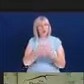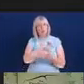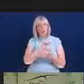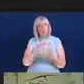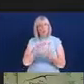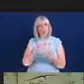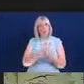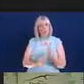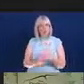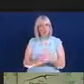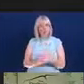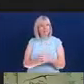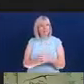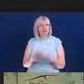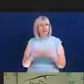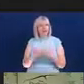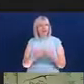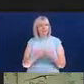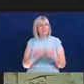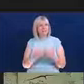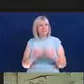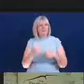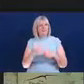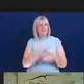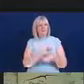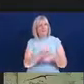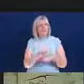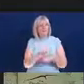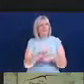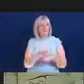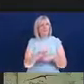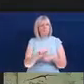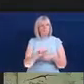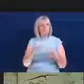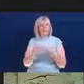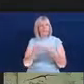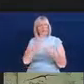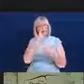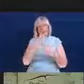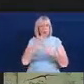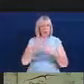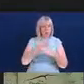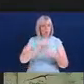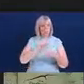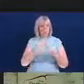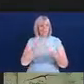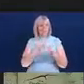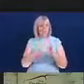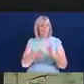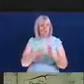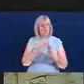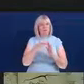work and how their employer can support better at work. That then impacts on family life,